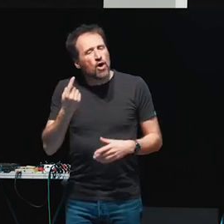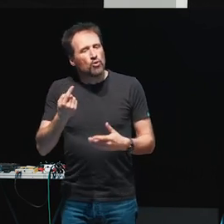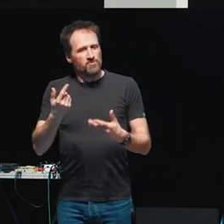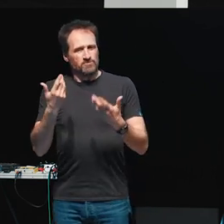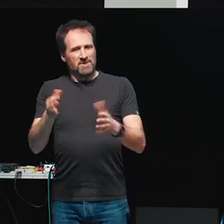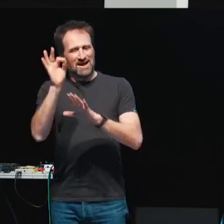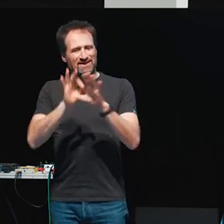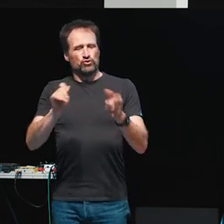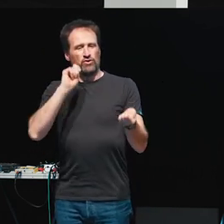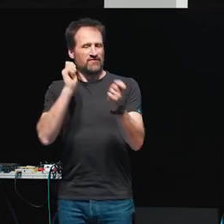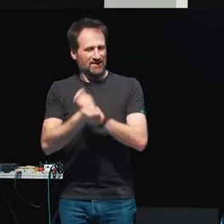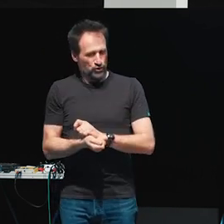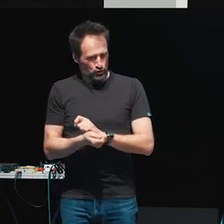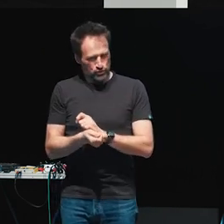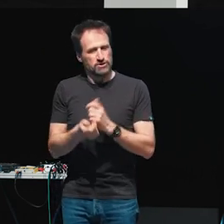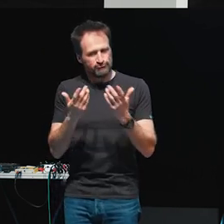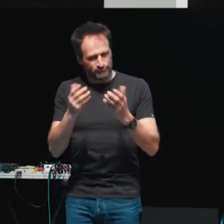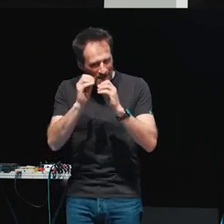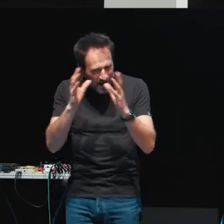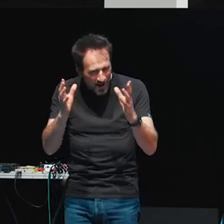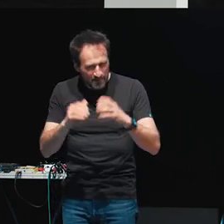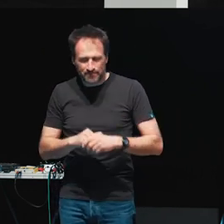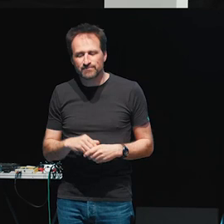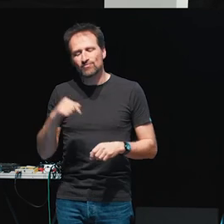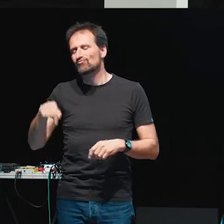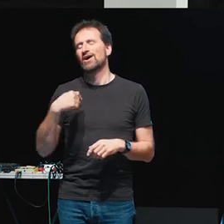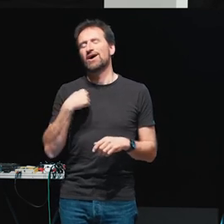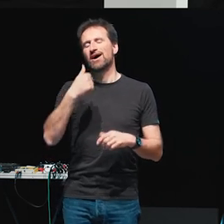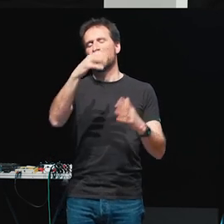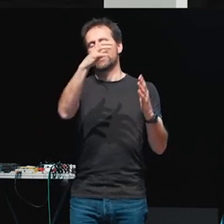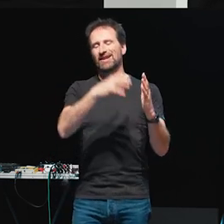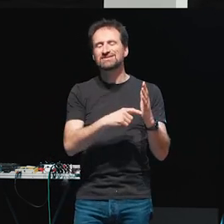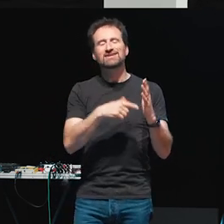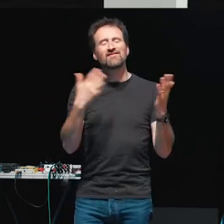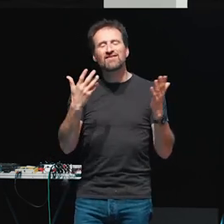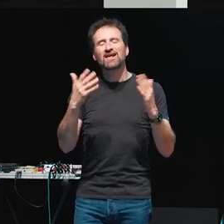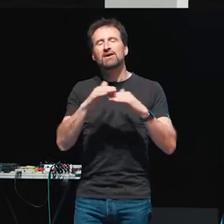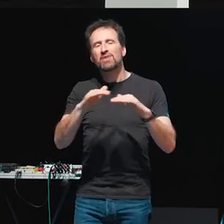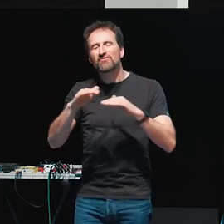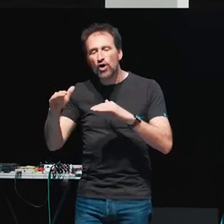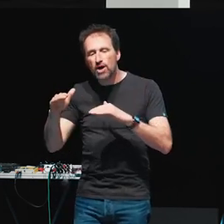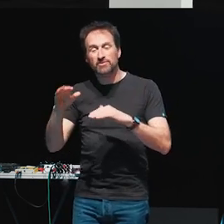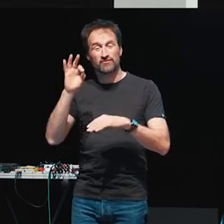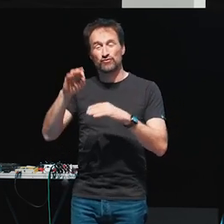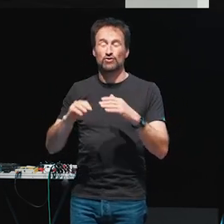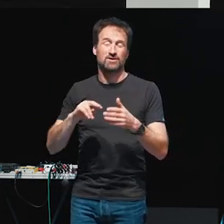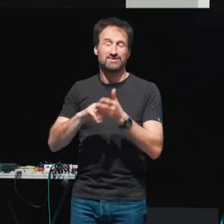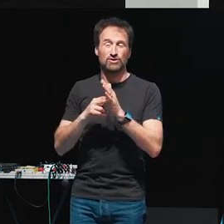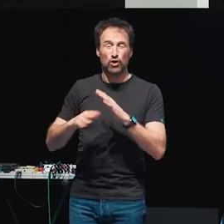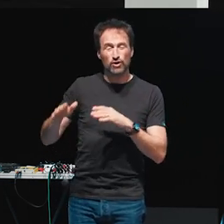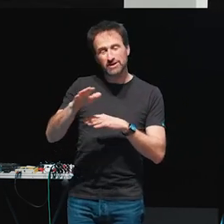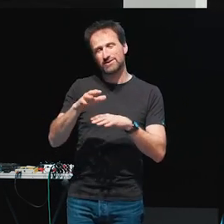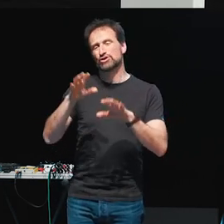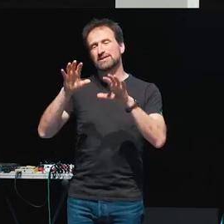have a list up here which are the platforms that are shaking up the landscape, the tech landscape, the stack